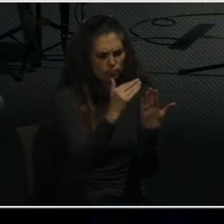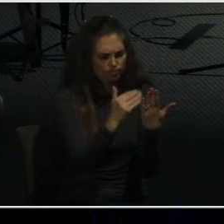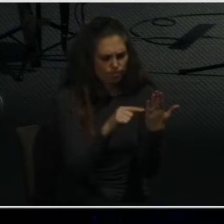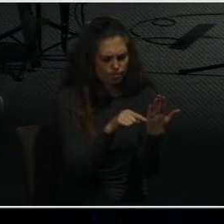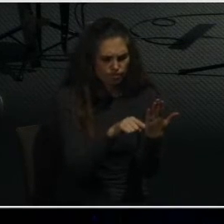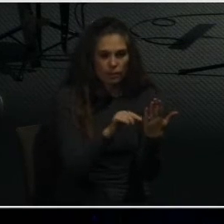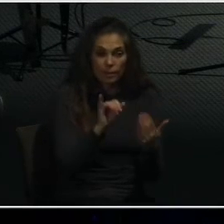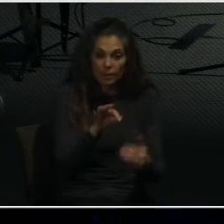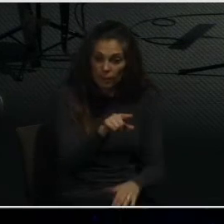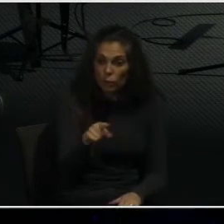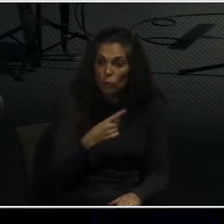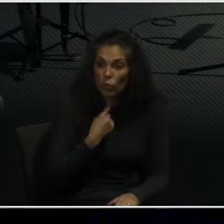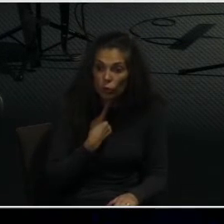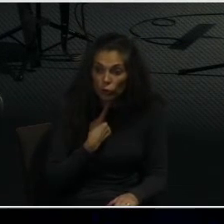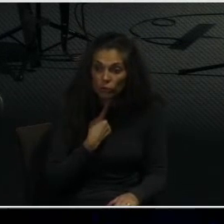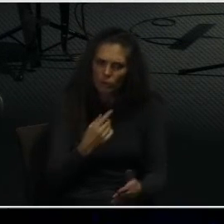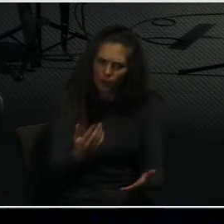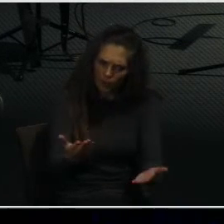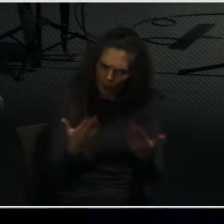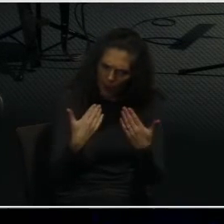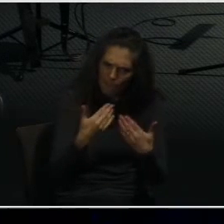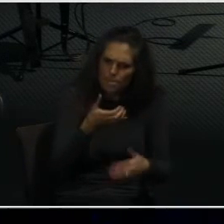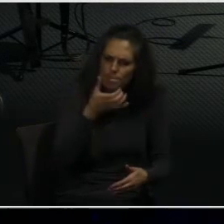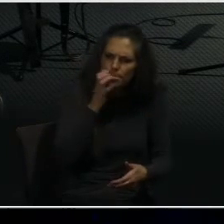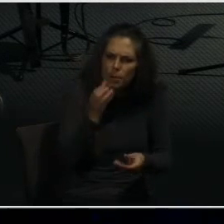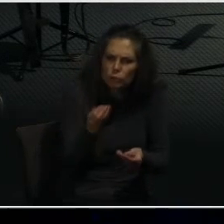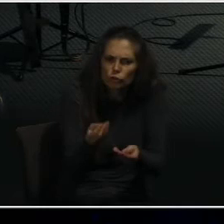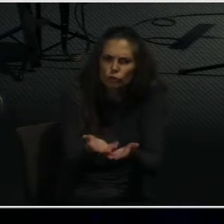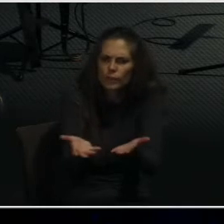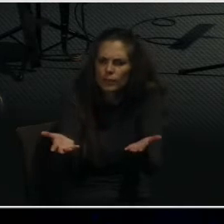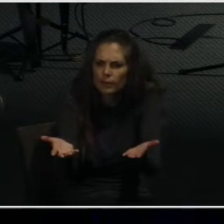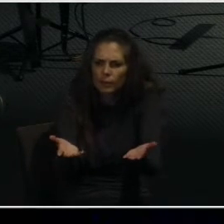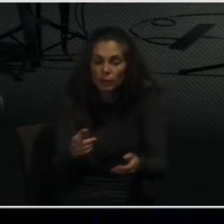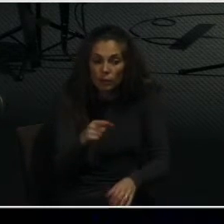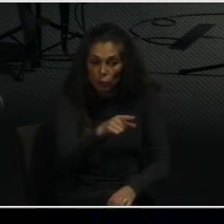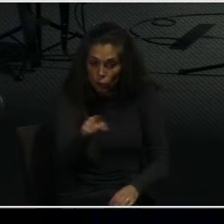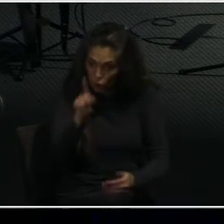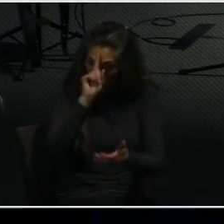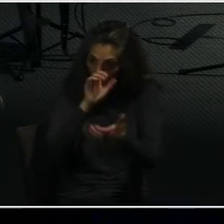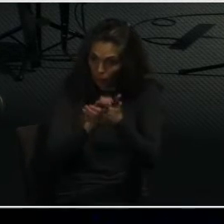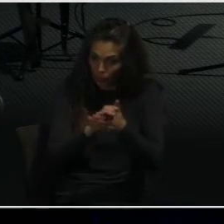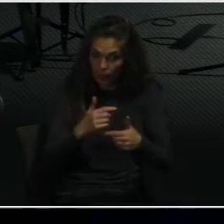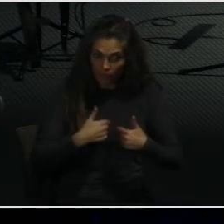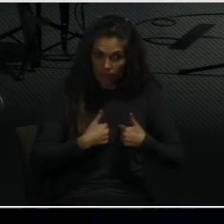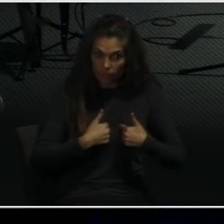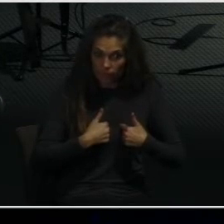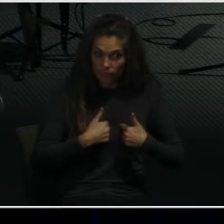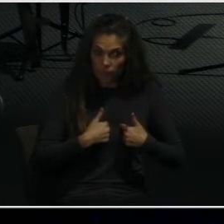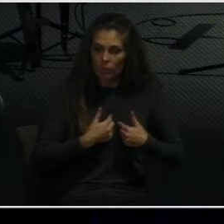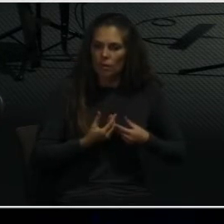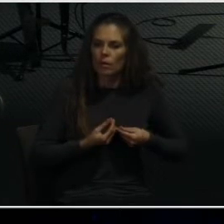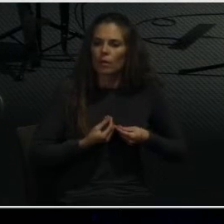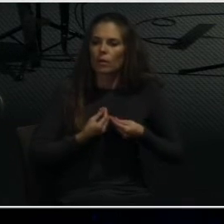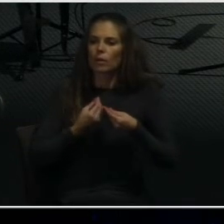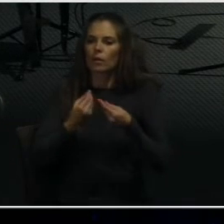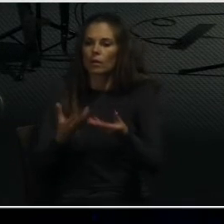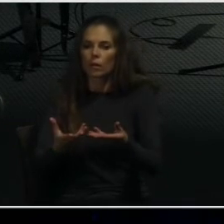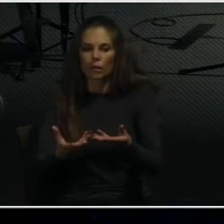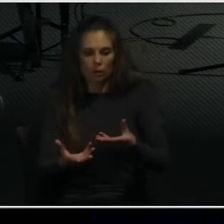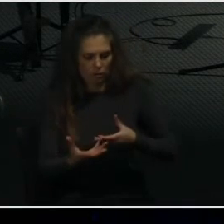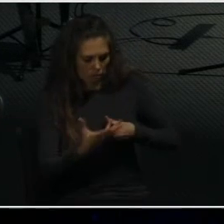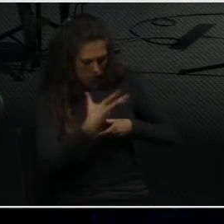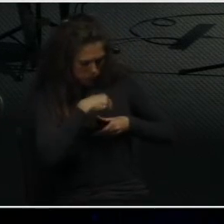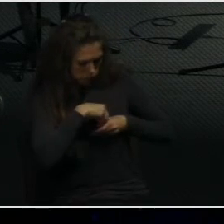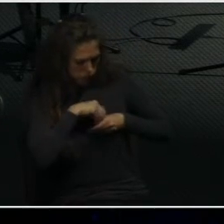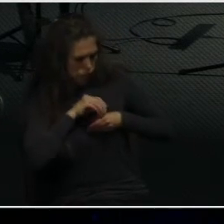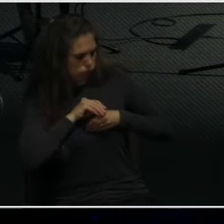Whoever believes in me, as the scripture has said, out of him will flow rivers of